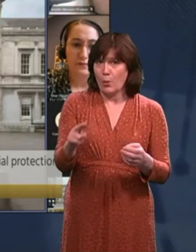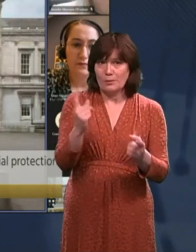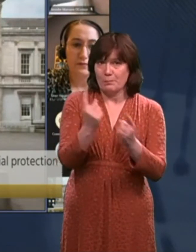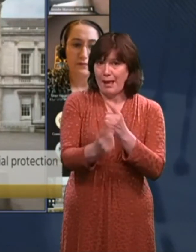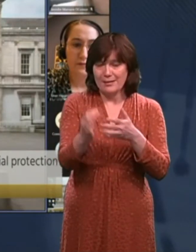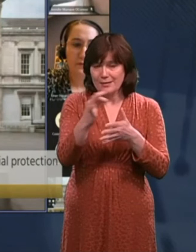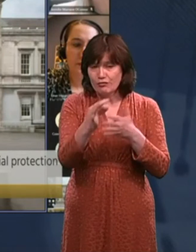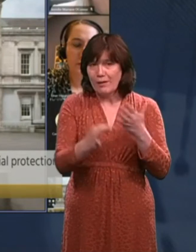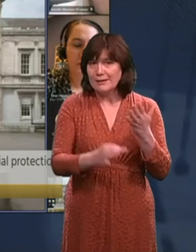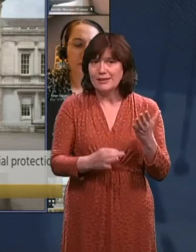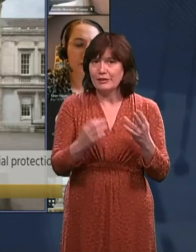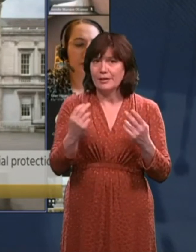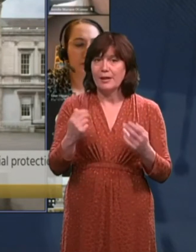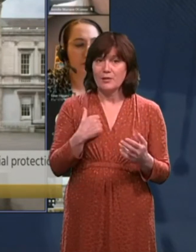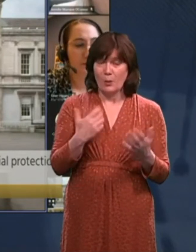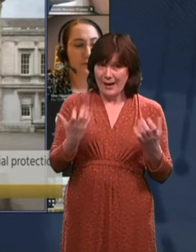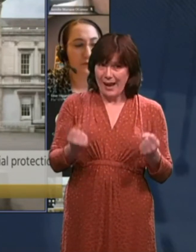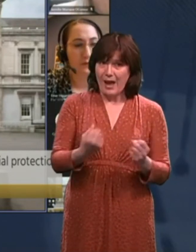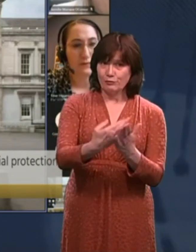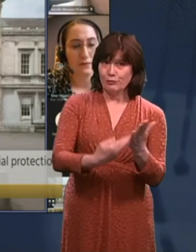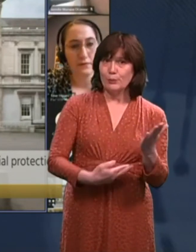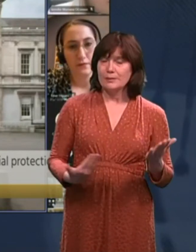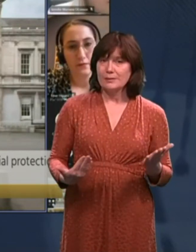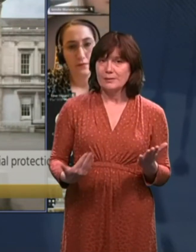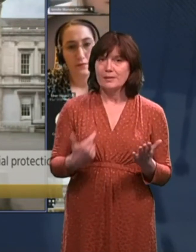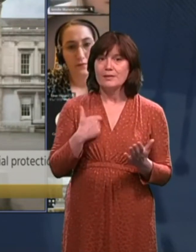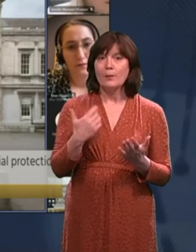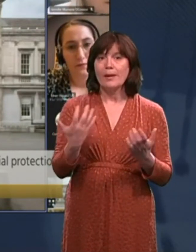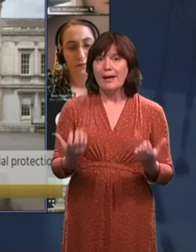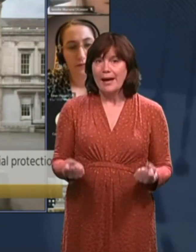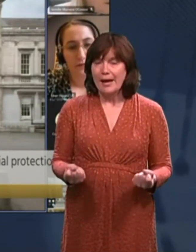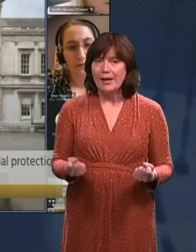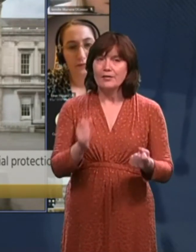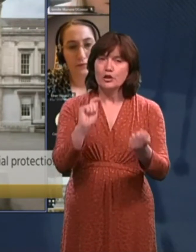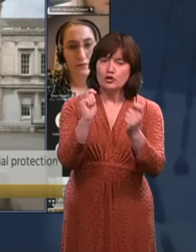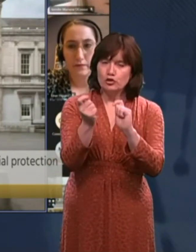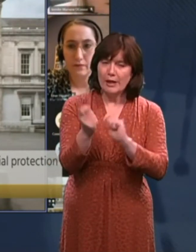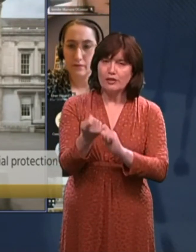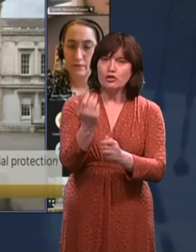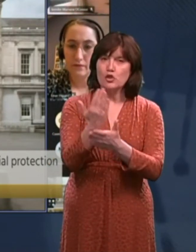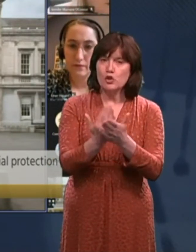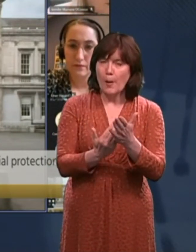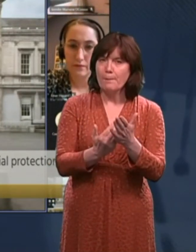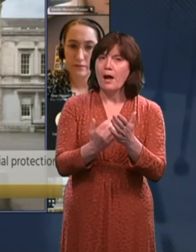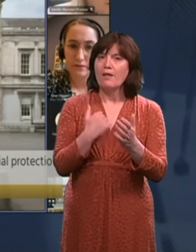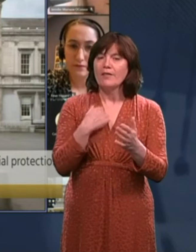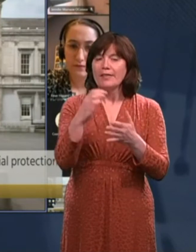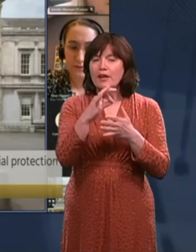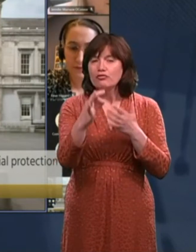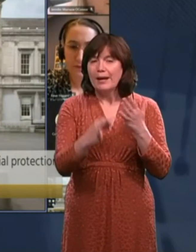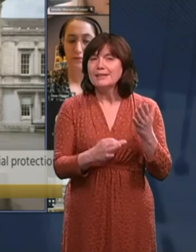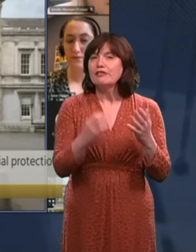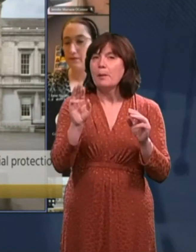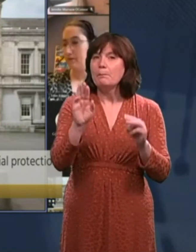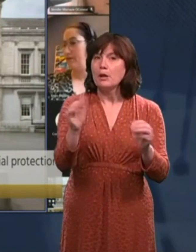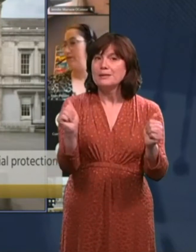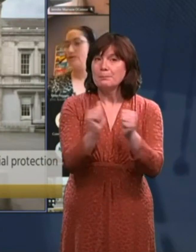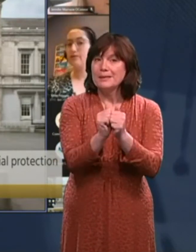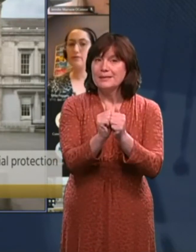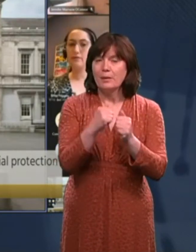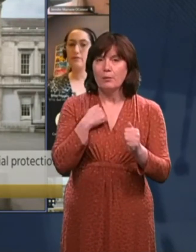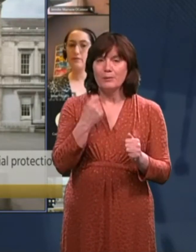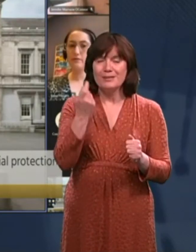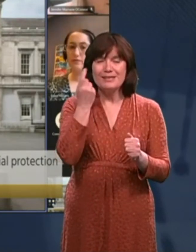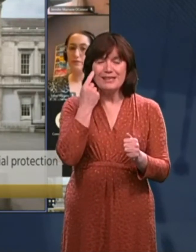are clearly set out, and we have ease some of the, or change some of the conditions, and we'll continue to look at them to see what we can